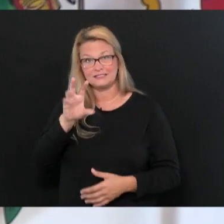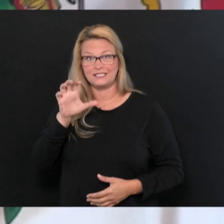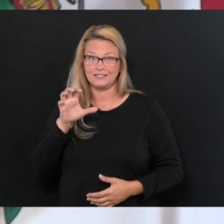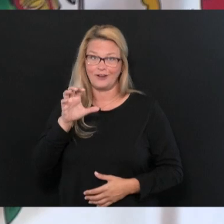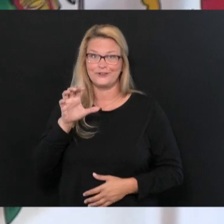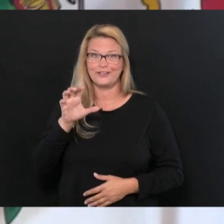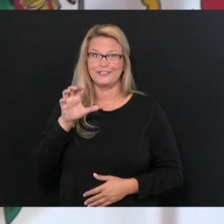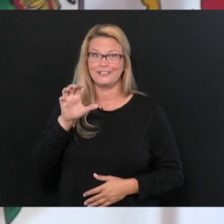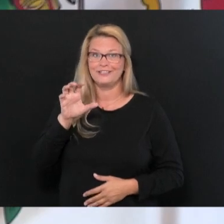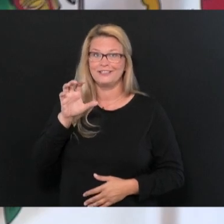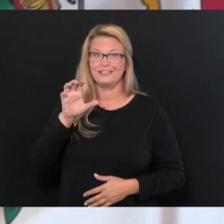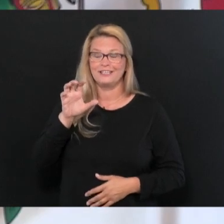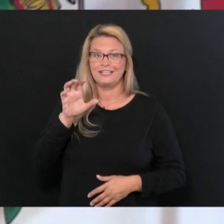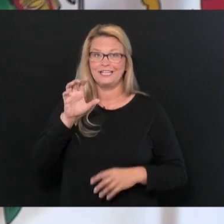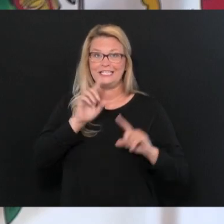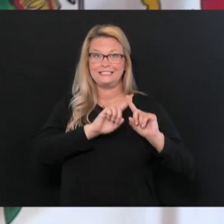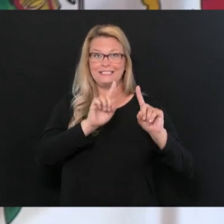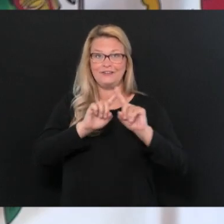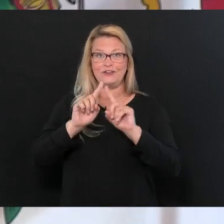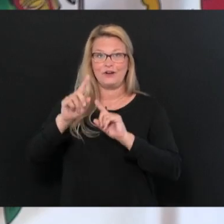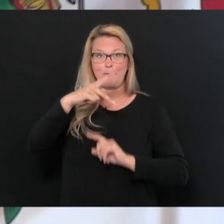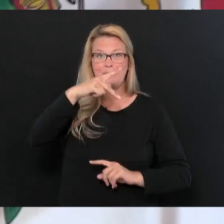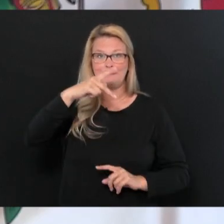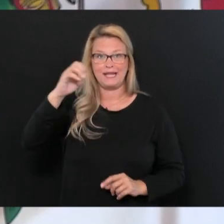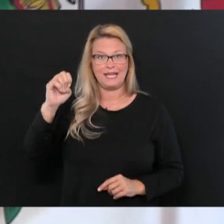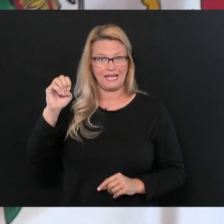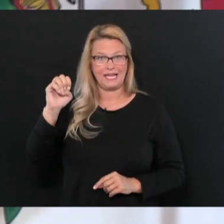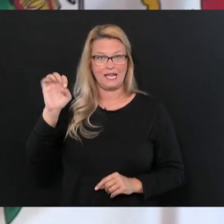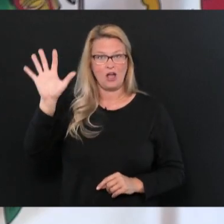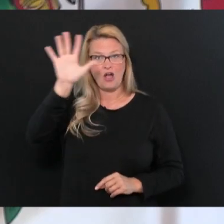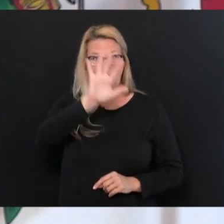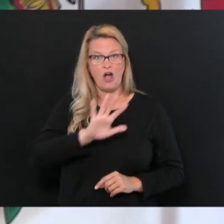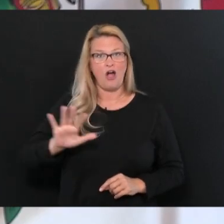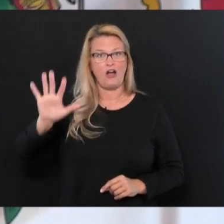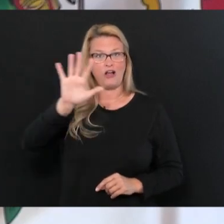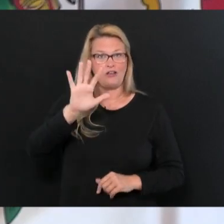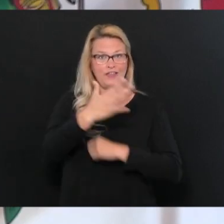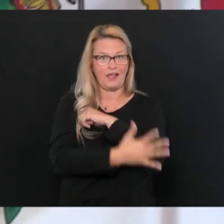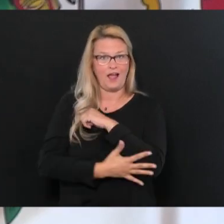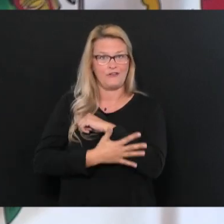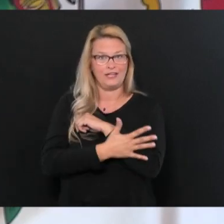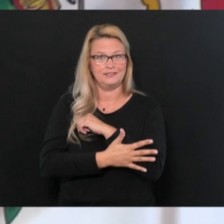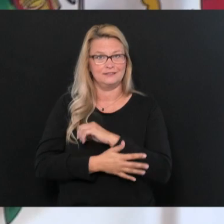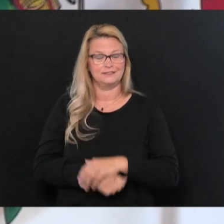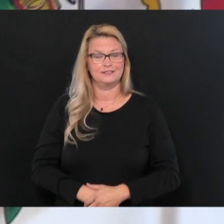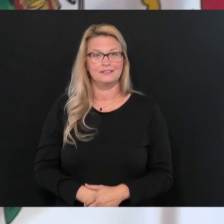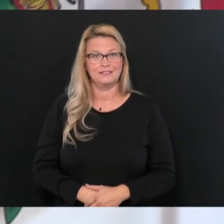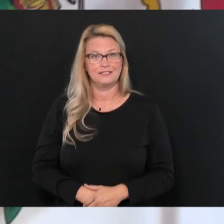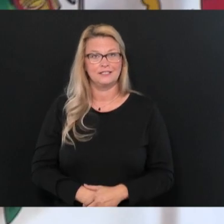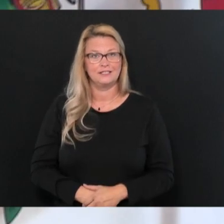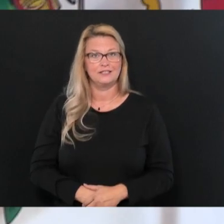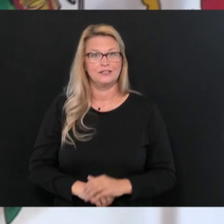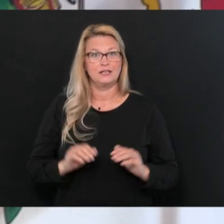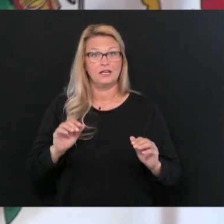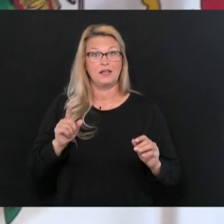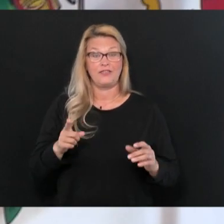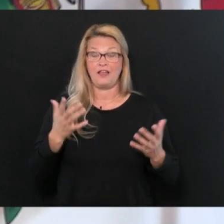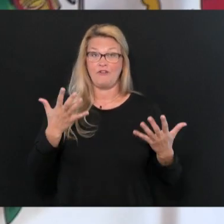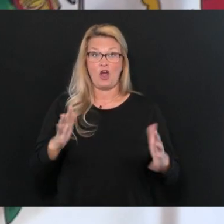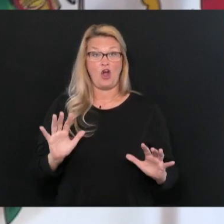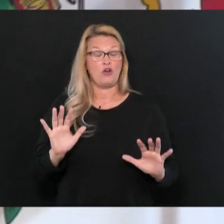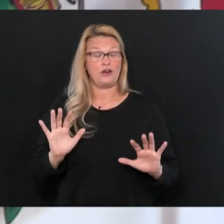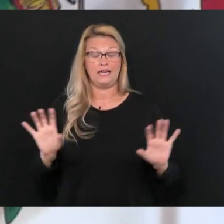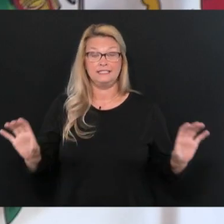19,311,600 pieces of PPE to all 55 counties. They have performed